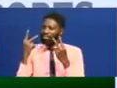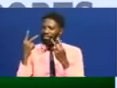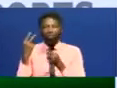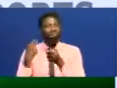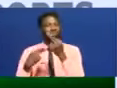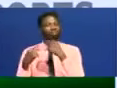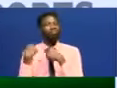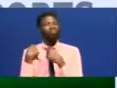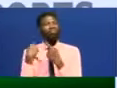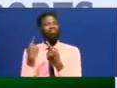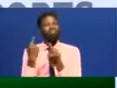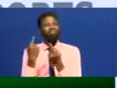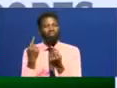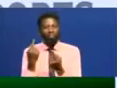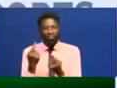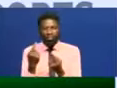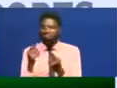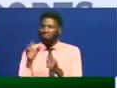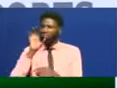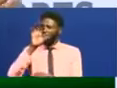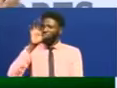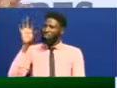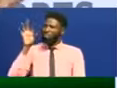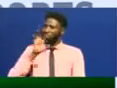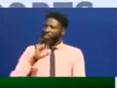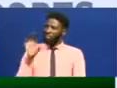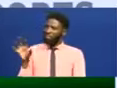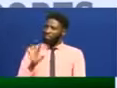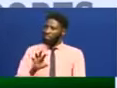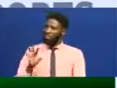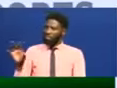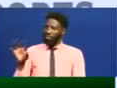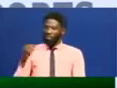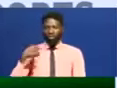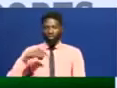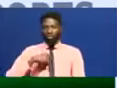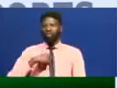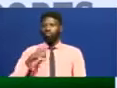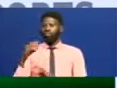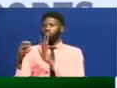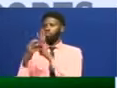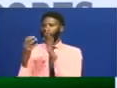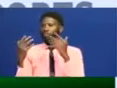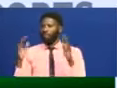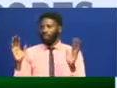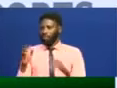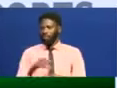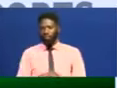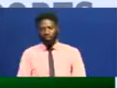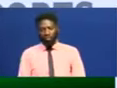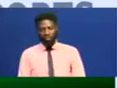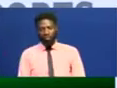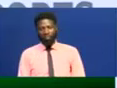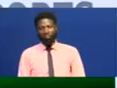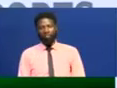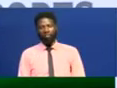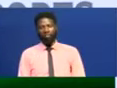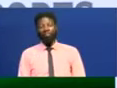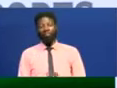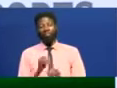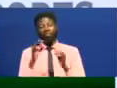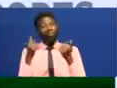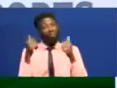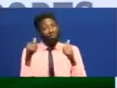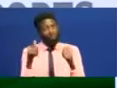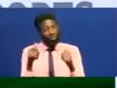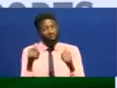sports and creatives by the honor we have given them in that Hall of Fame. Those of you who haven't done it, welcome